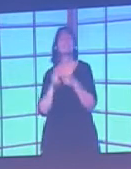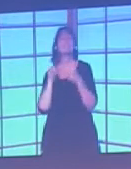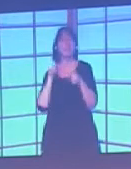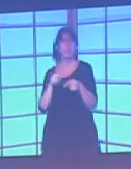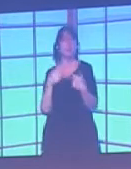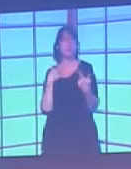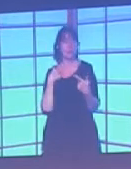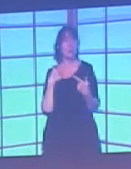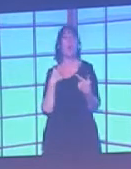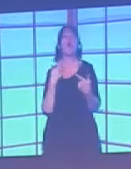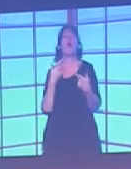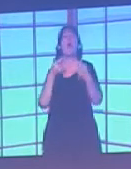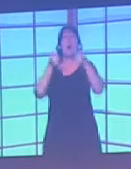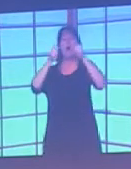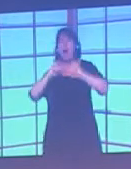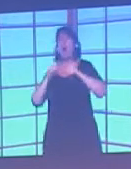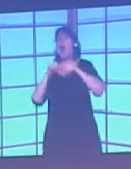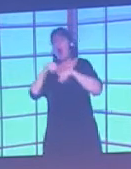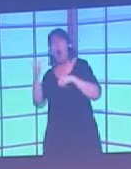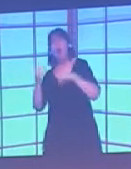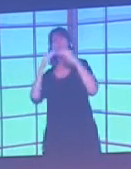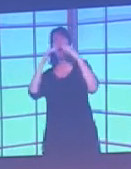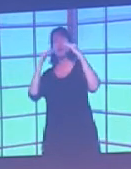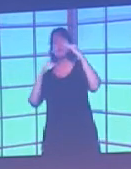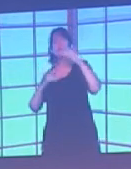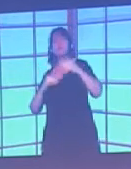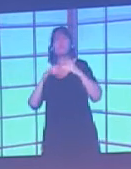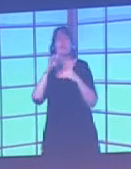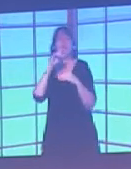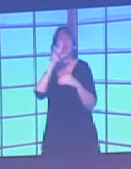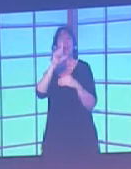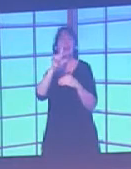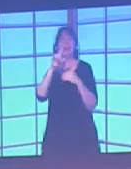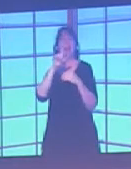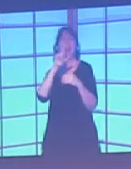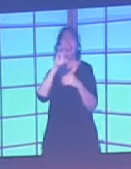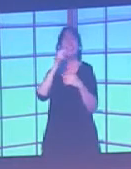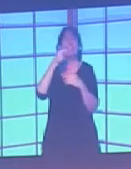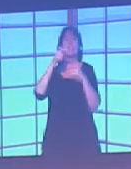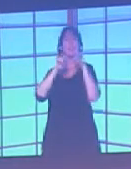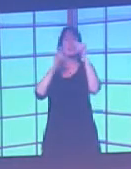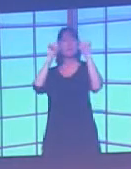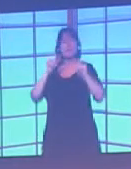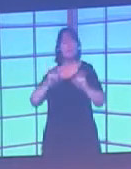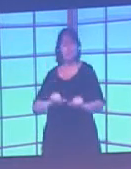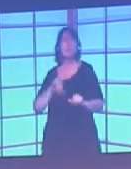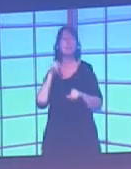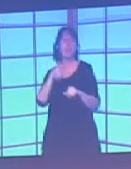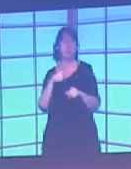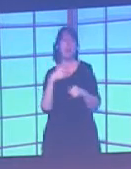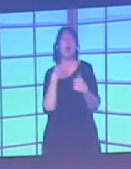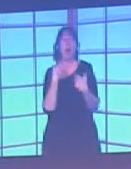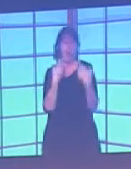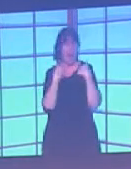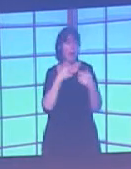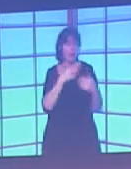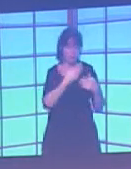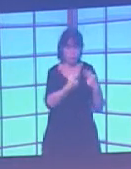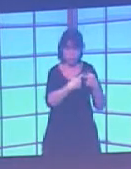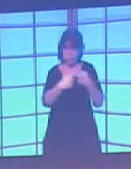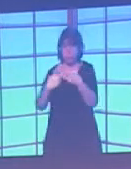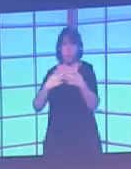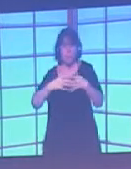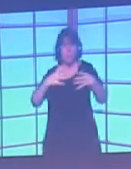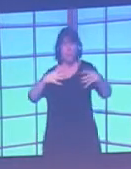in other leagues in Ukraine. And we have a lot of clubs who help their disabled supporters,